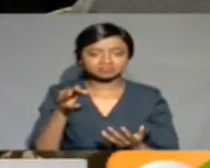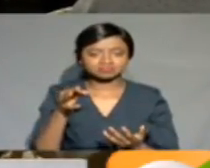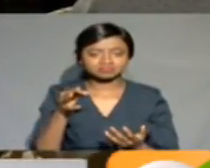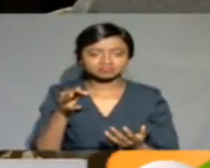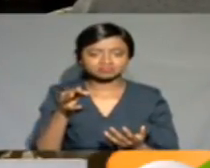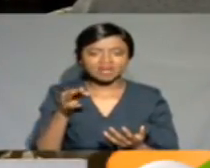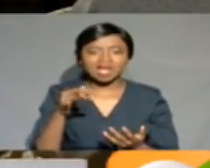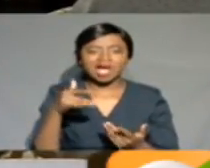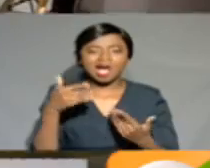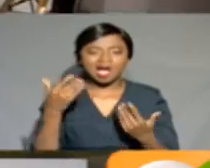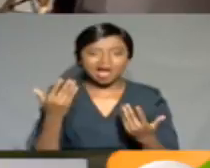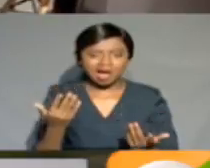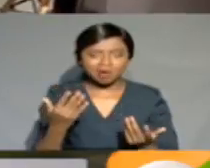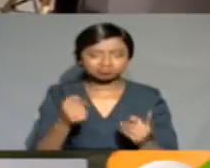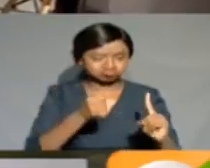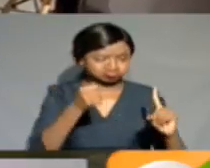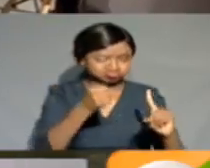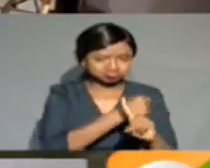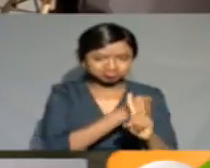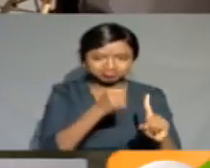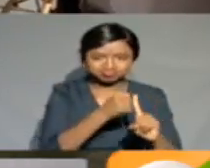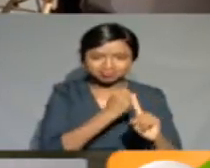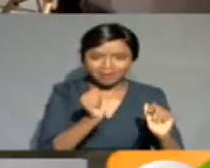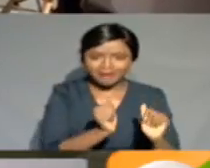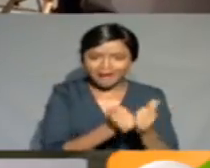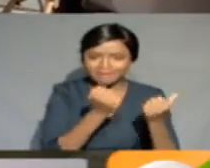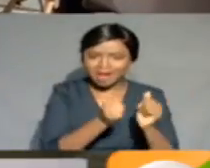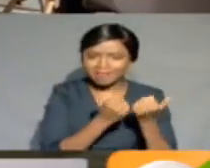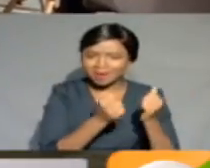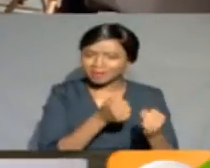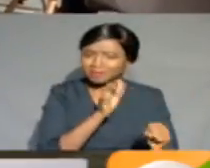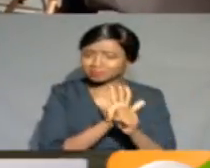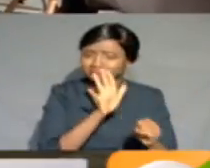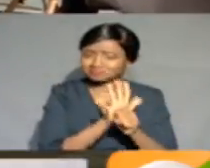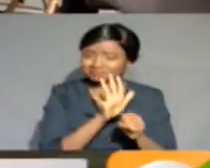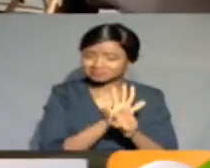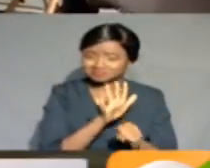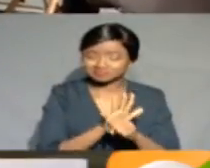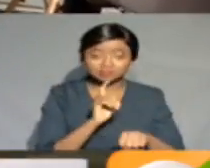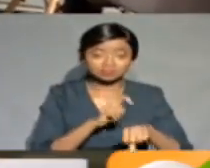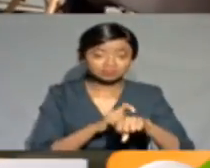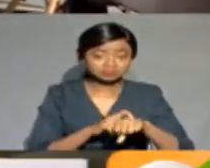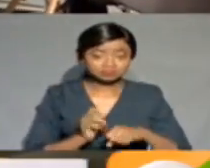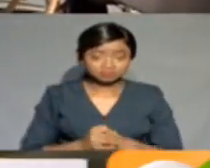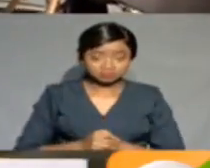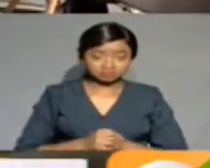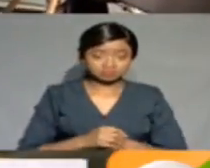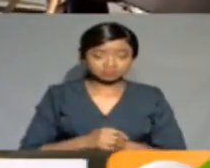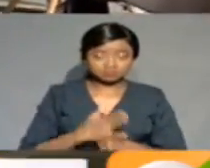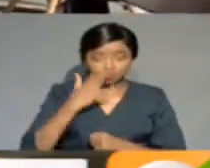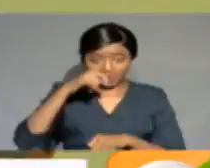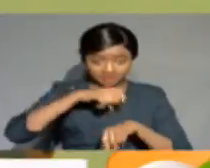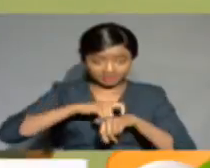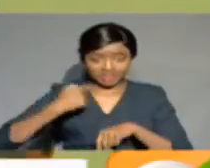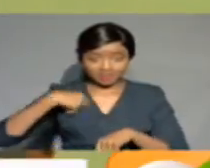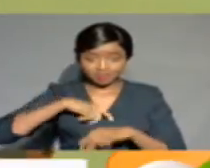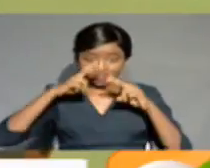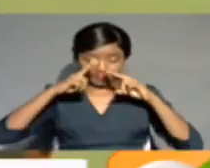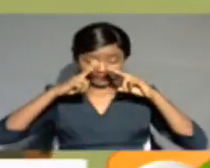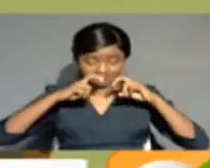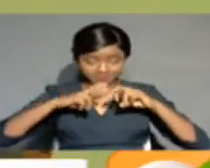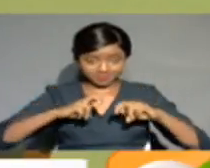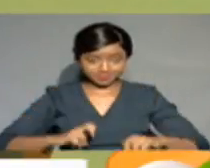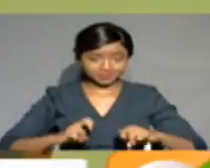the frequency or the prevalence of bullying in schools. And just to give the background, that time when we did this study and we were collecting the